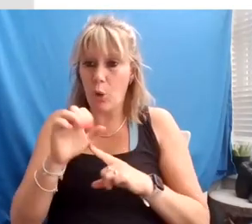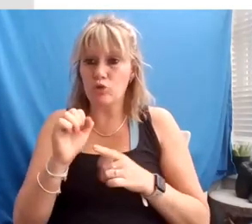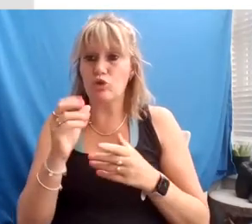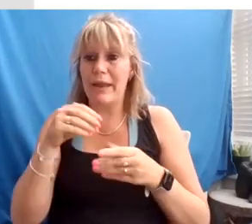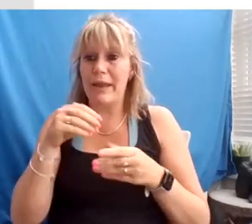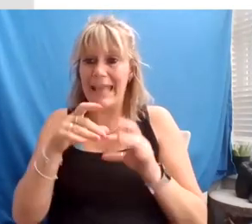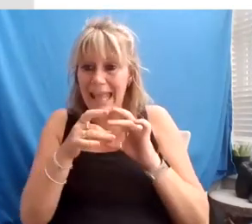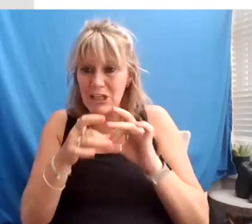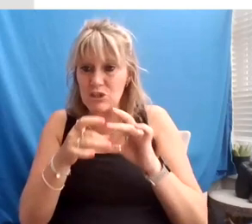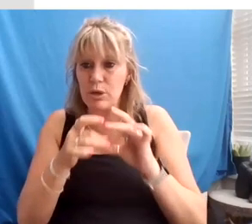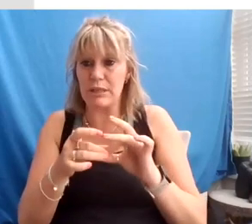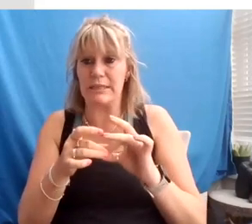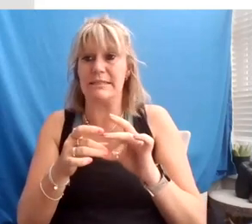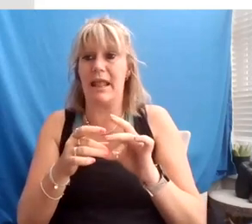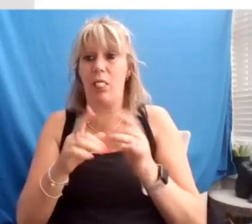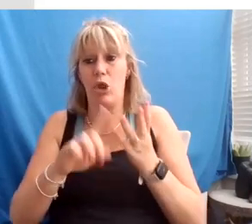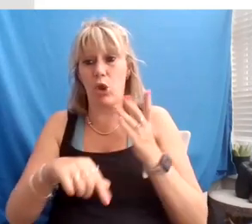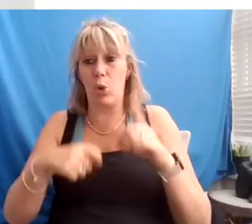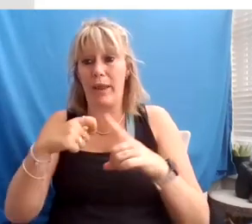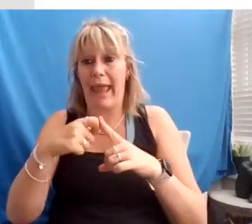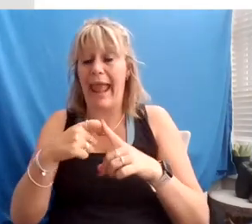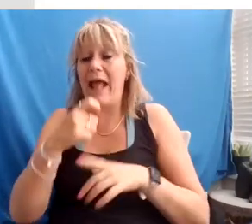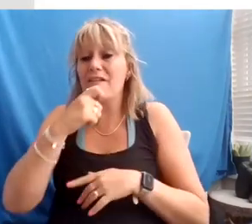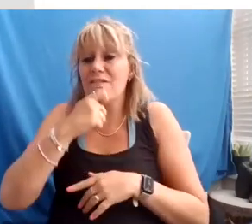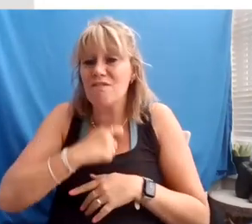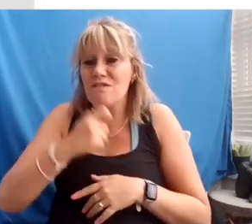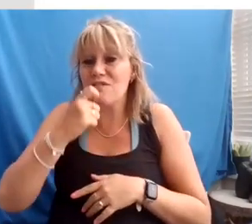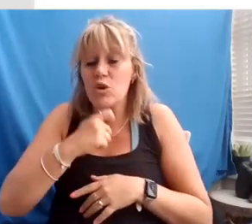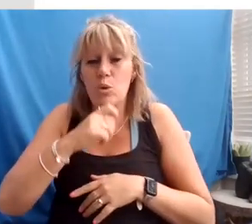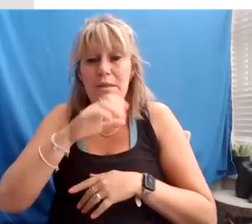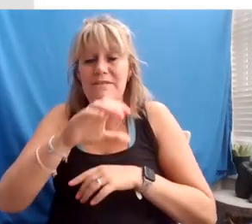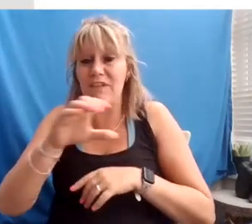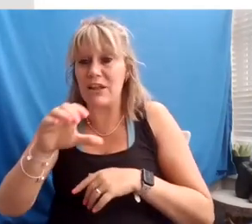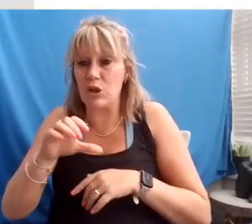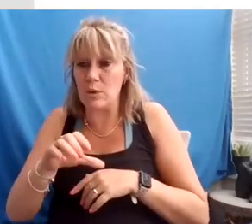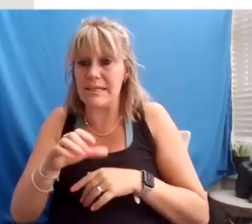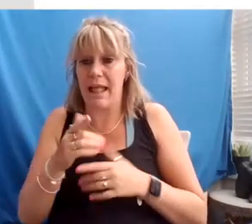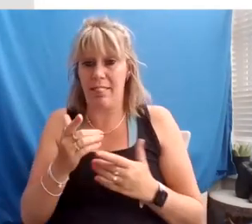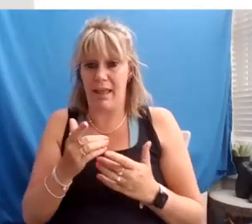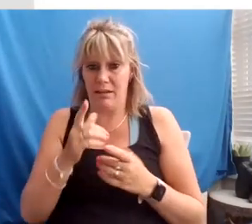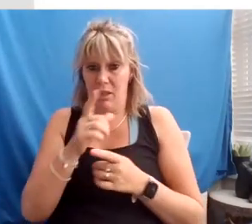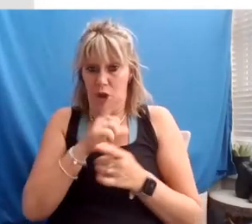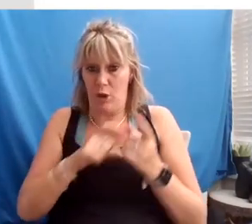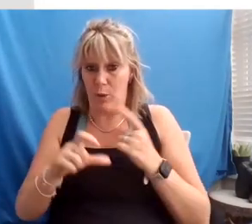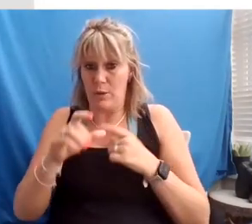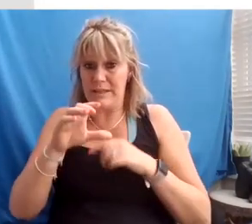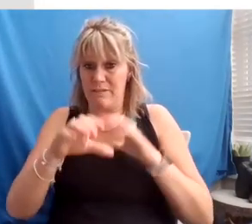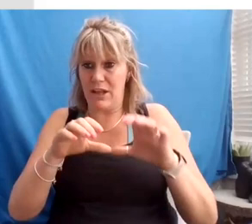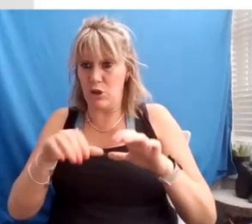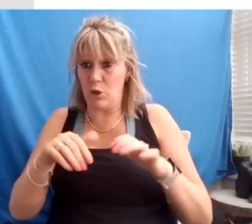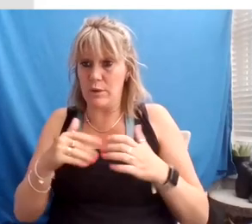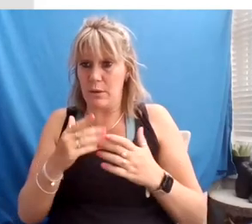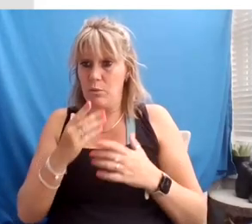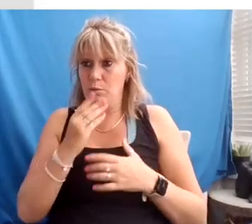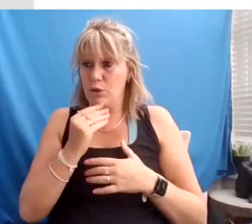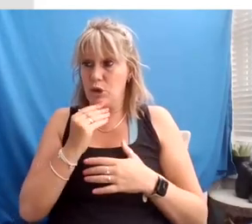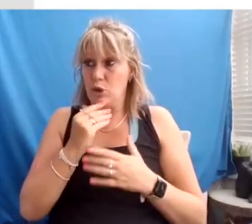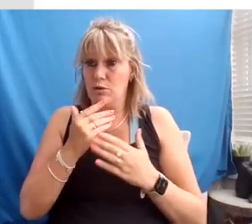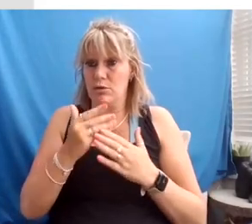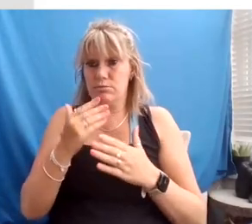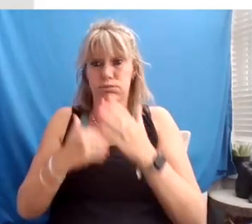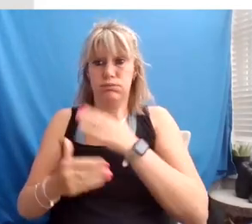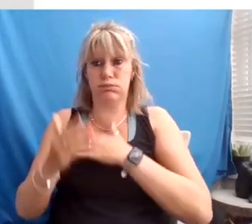the fewest venues. And since then, almost all of the community venues that we used to operate in have been closed,